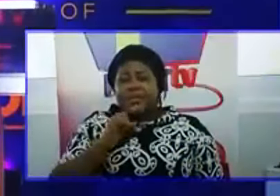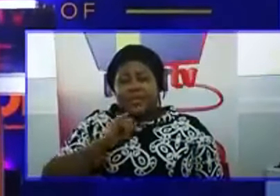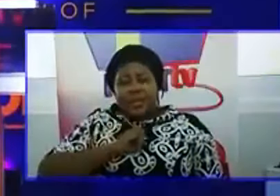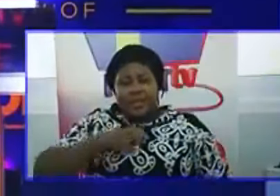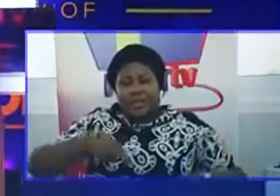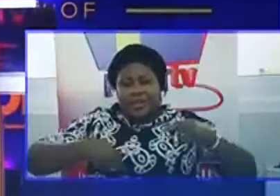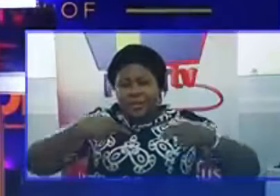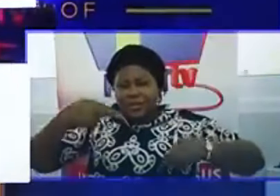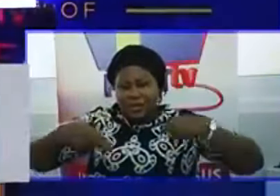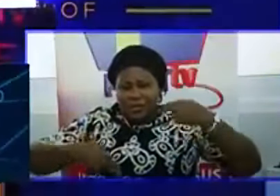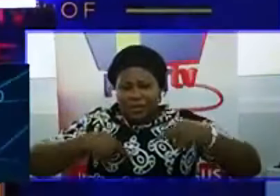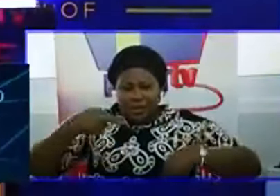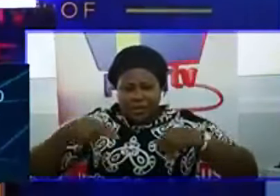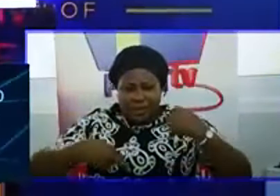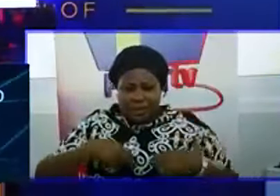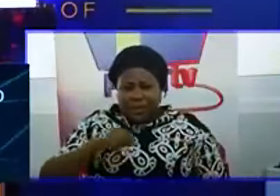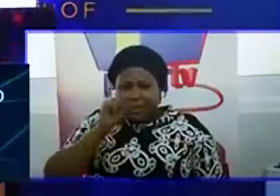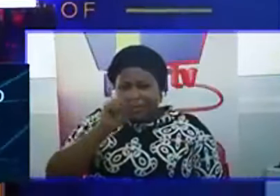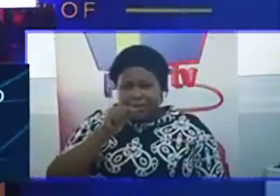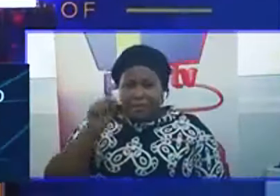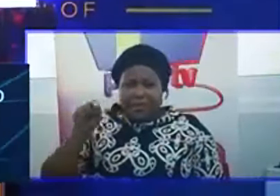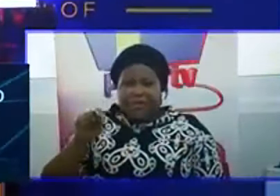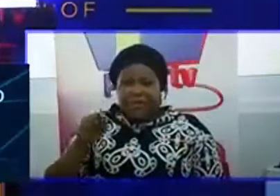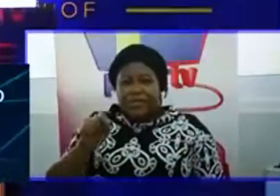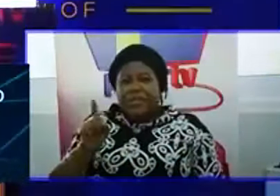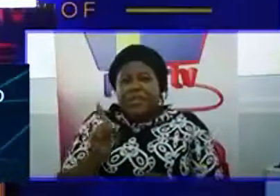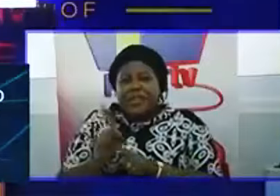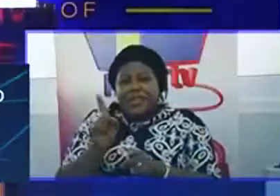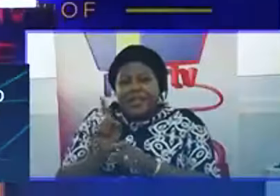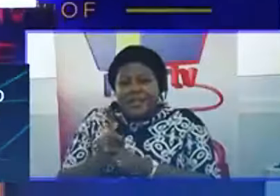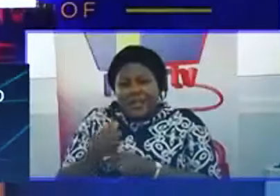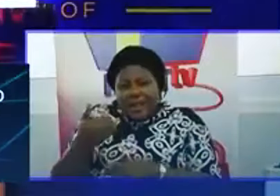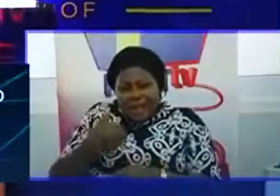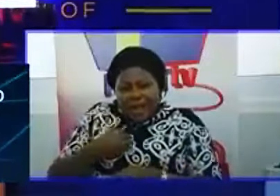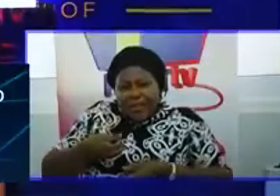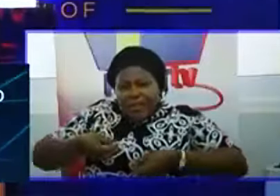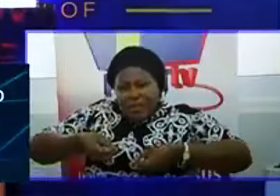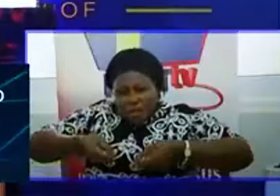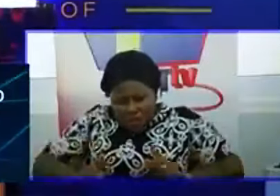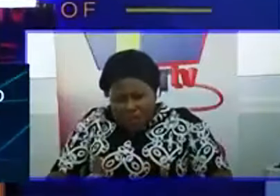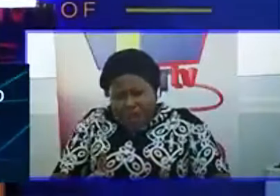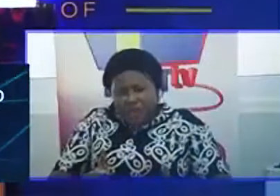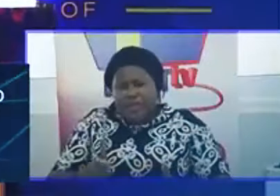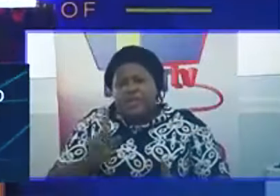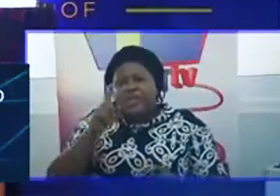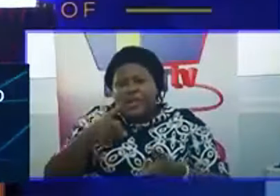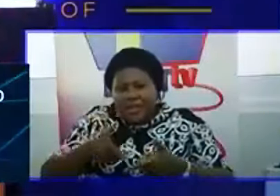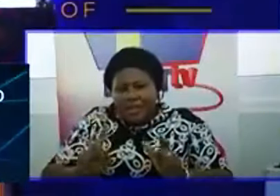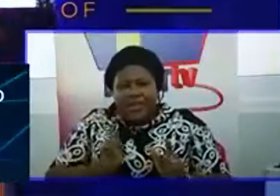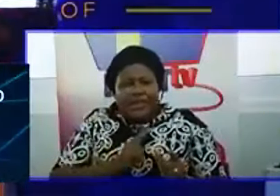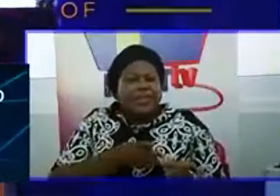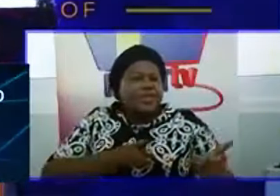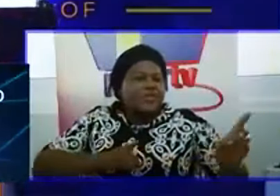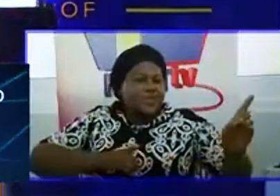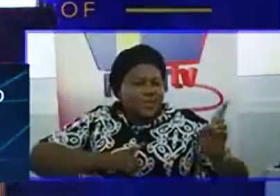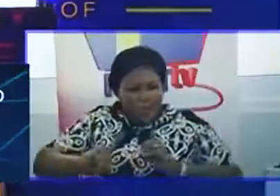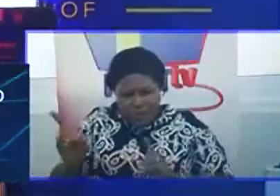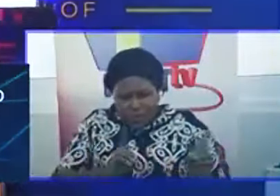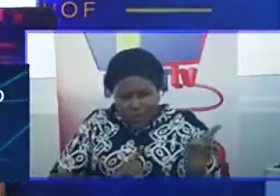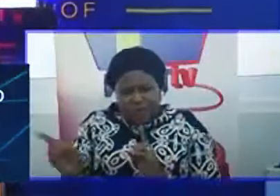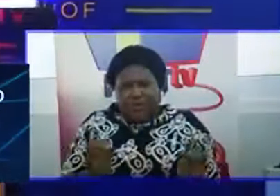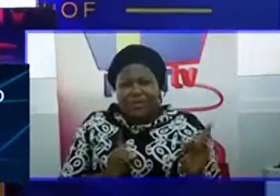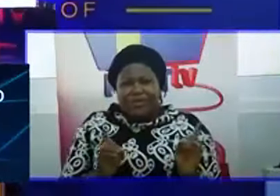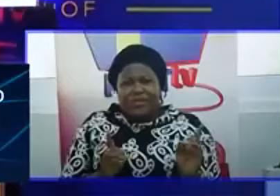rejoice, therefore, as we have opportunity, let us do. The word